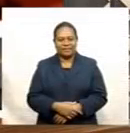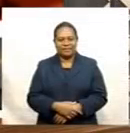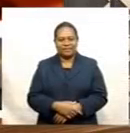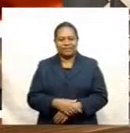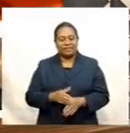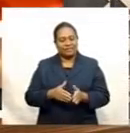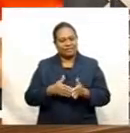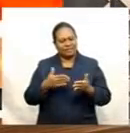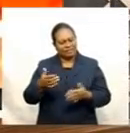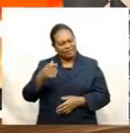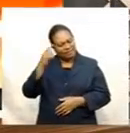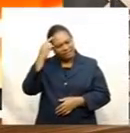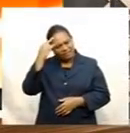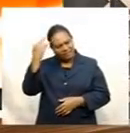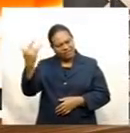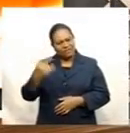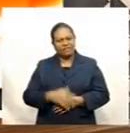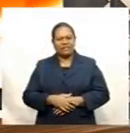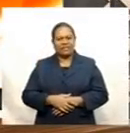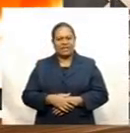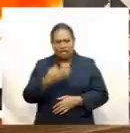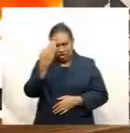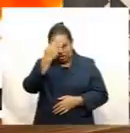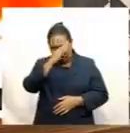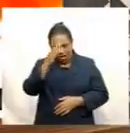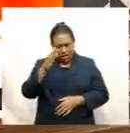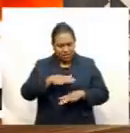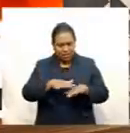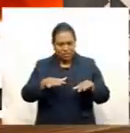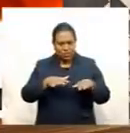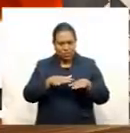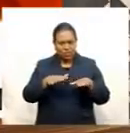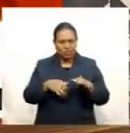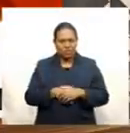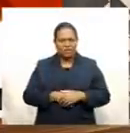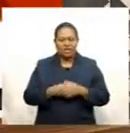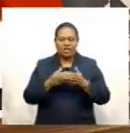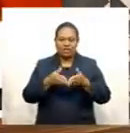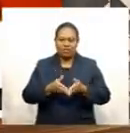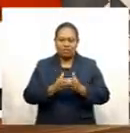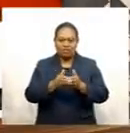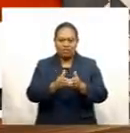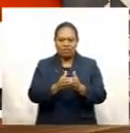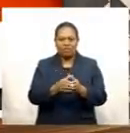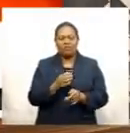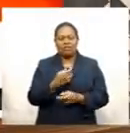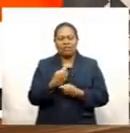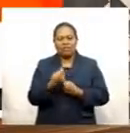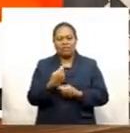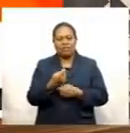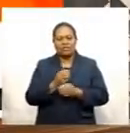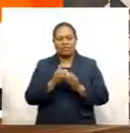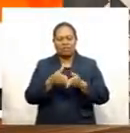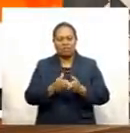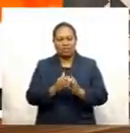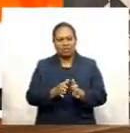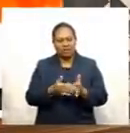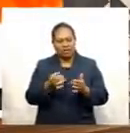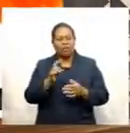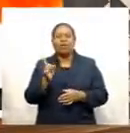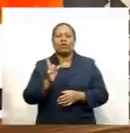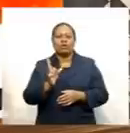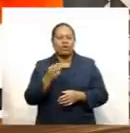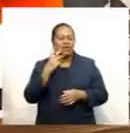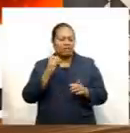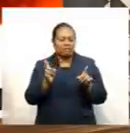Now imagine a 30-foot shark swimming around your 23-foot fishing boat. What do you do? Hope it's a friendly one? Well,